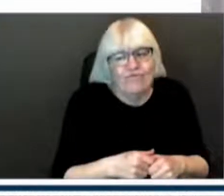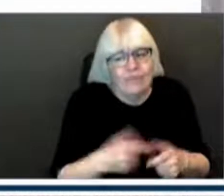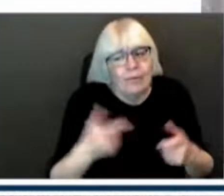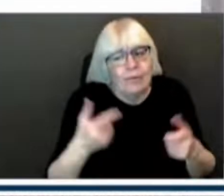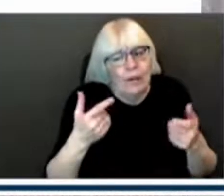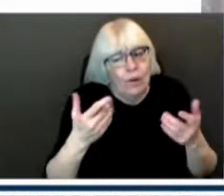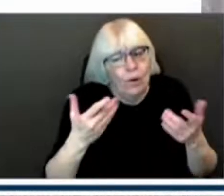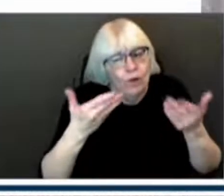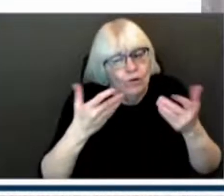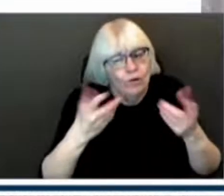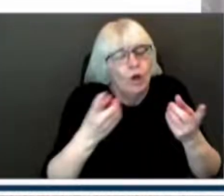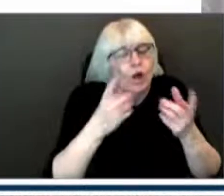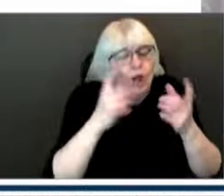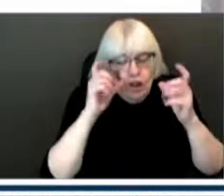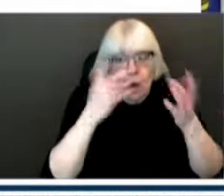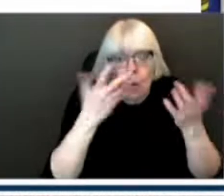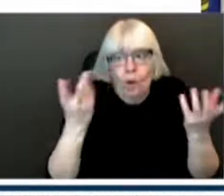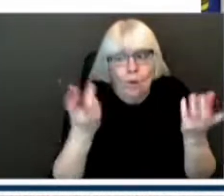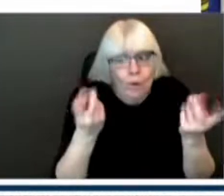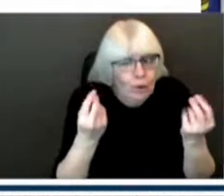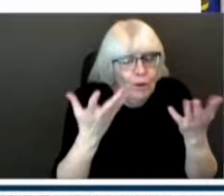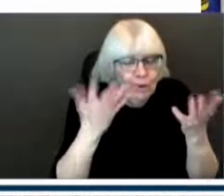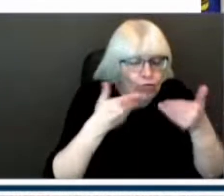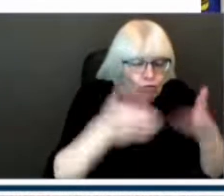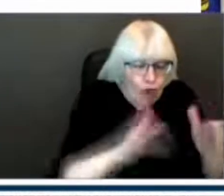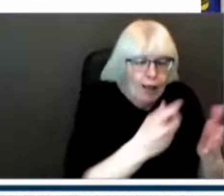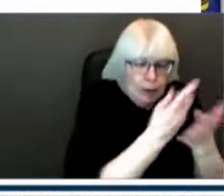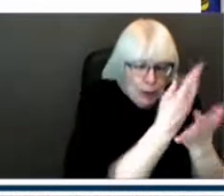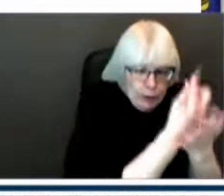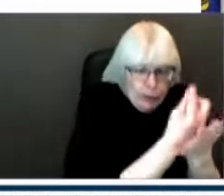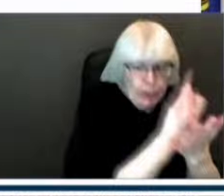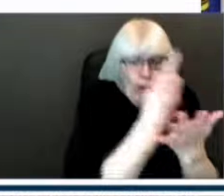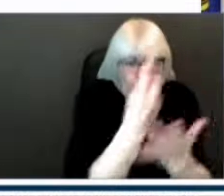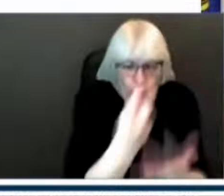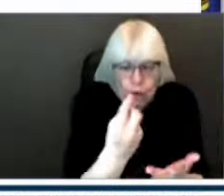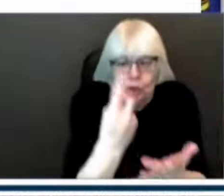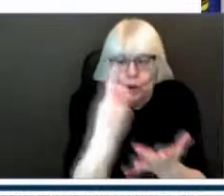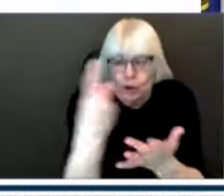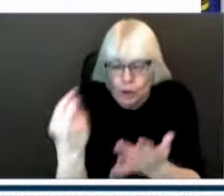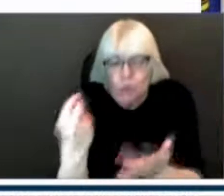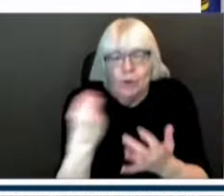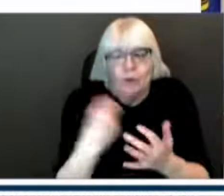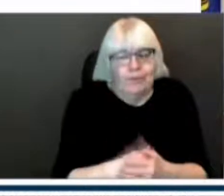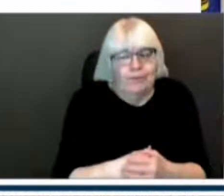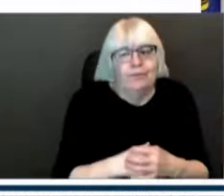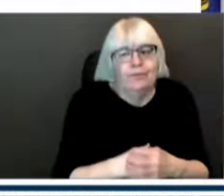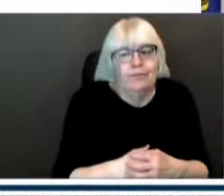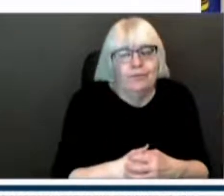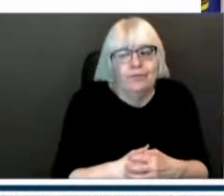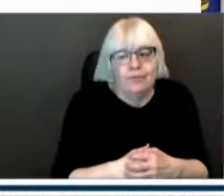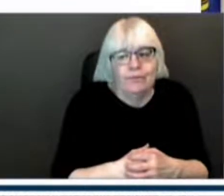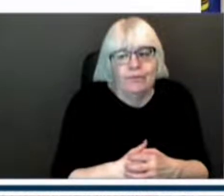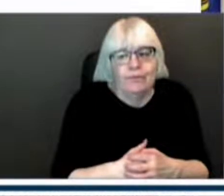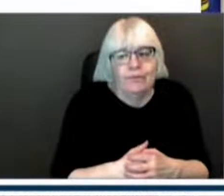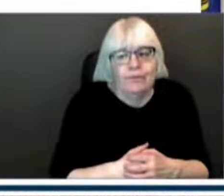work on a lot of these files. Go ahead, John, with your follow-up. Thank you. This is for Dr.